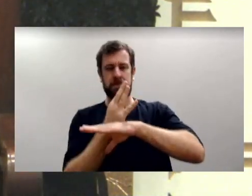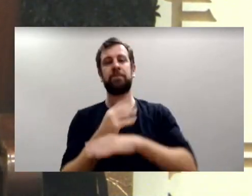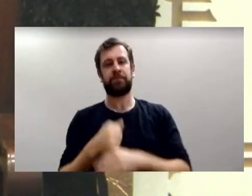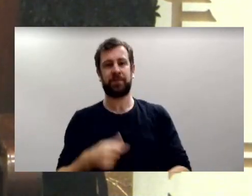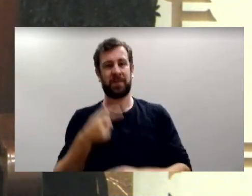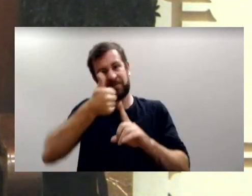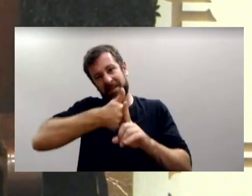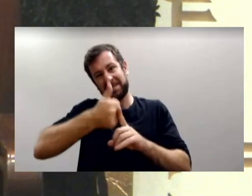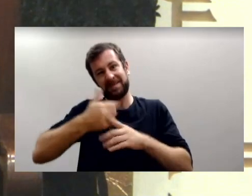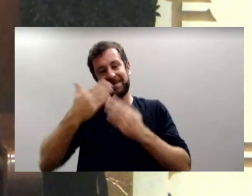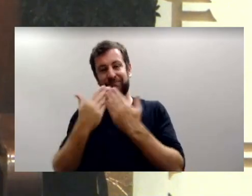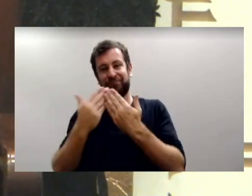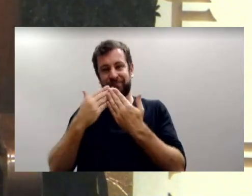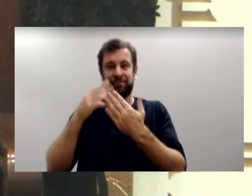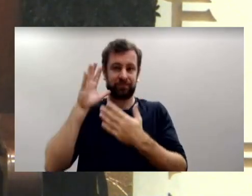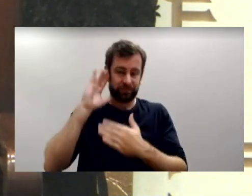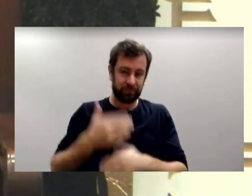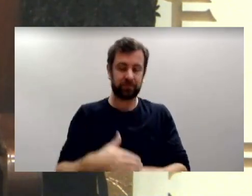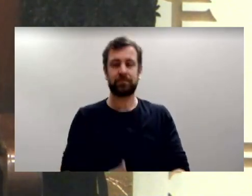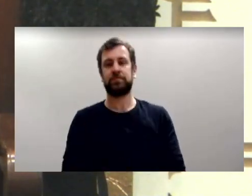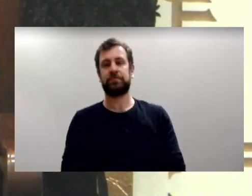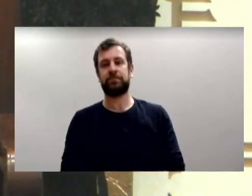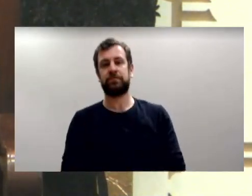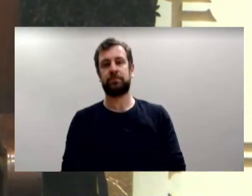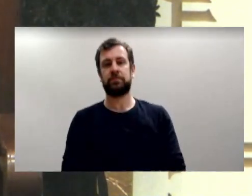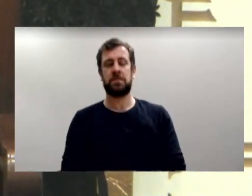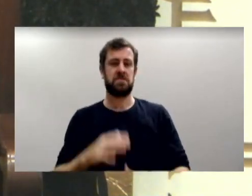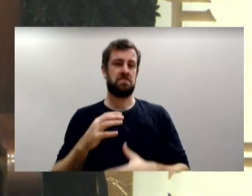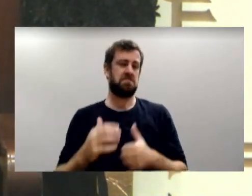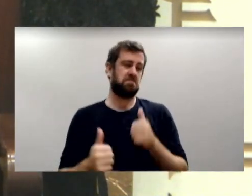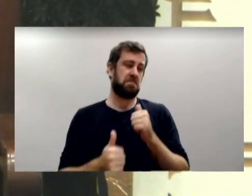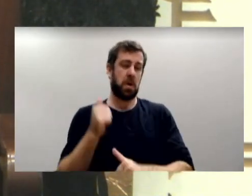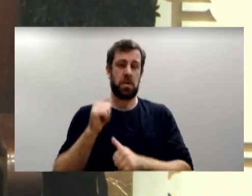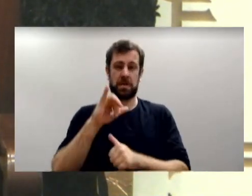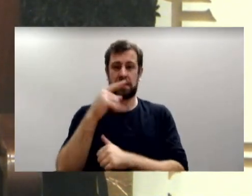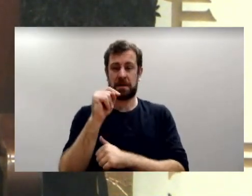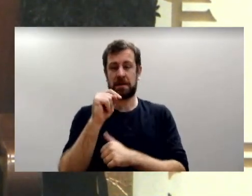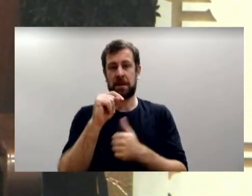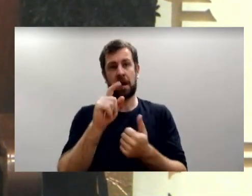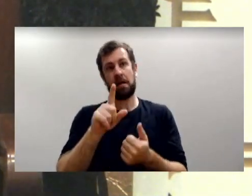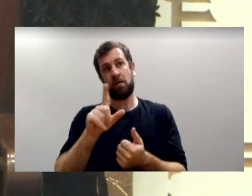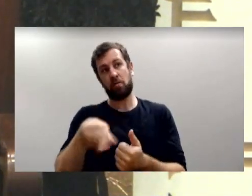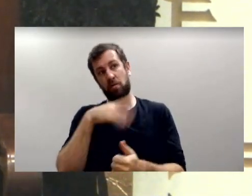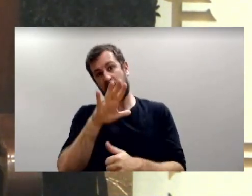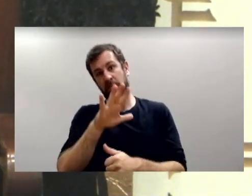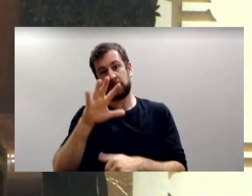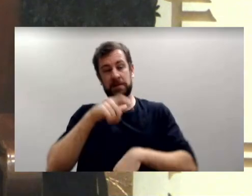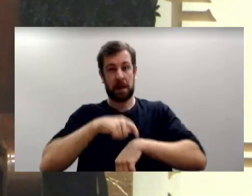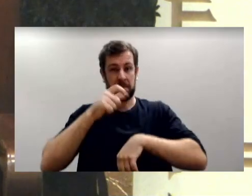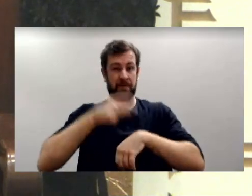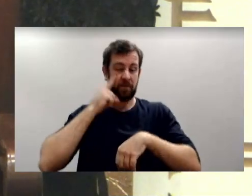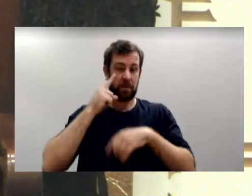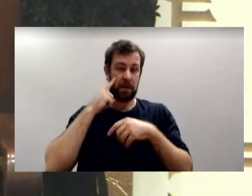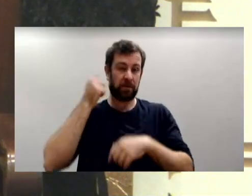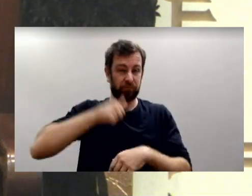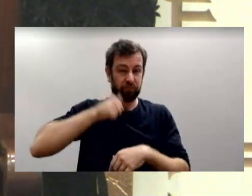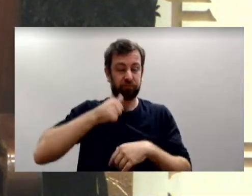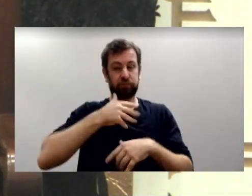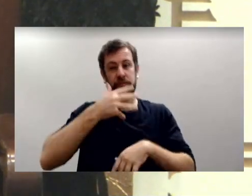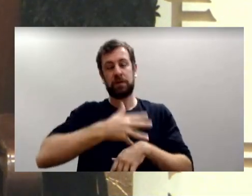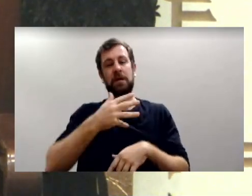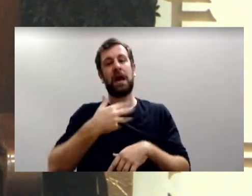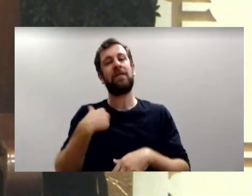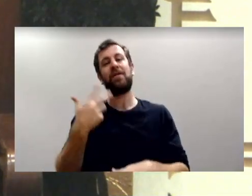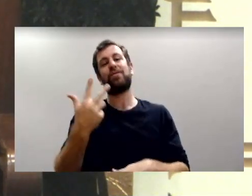You will see majority of the ayat about the timing of the daily prayers will give you 3 segments of